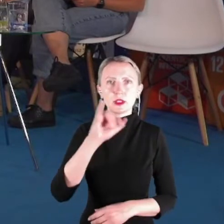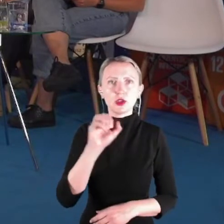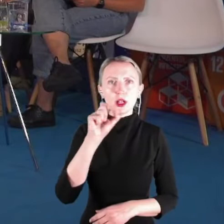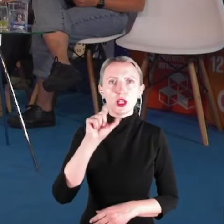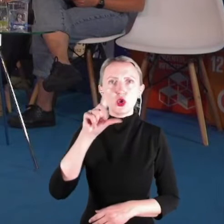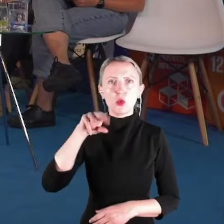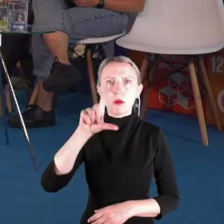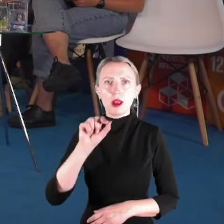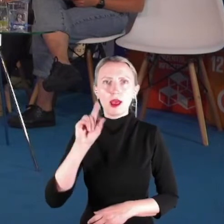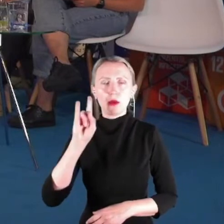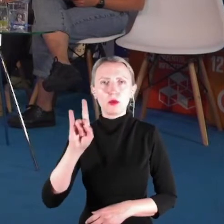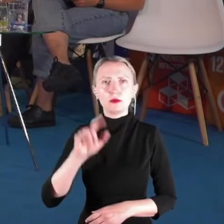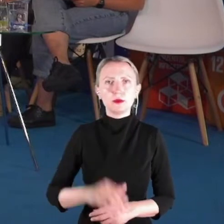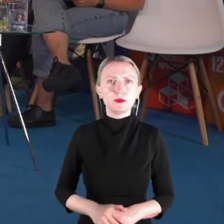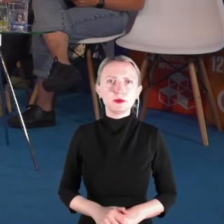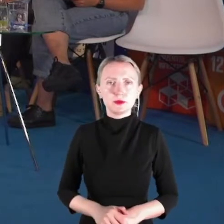Critical Urbanism from Vilnius.